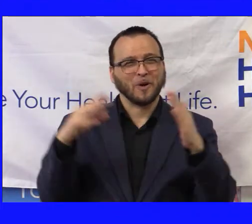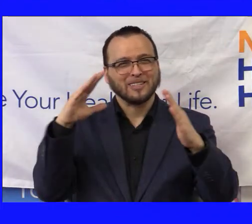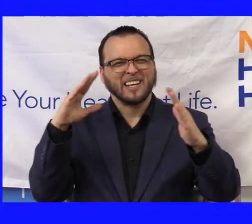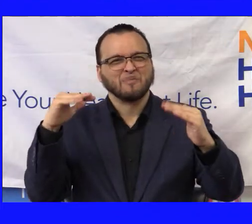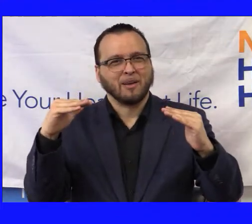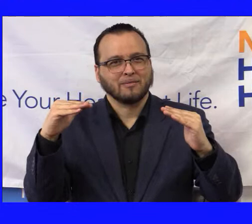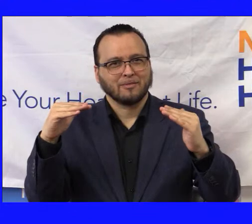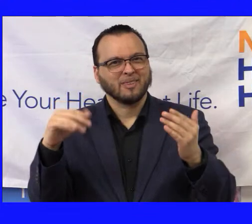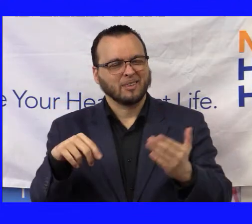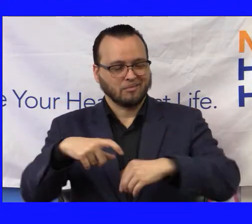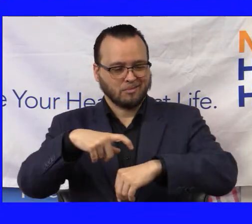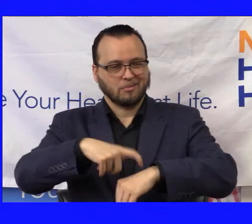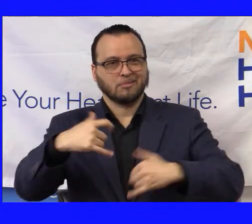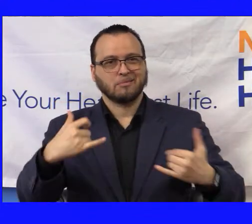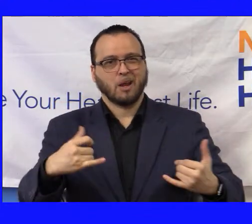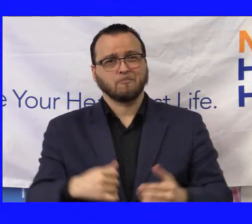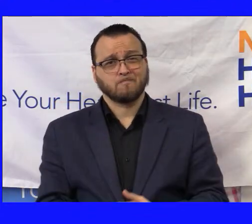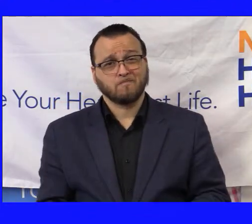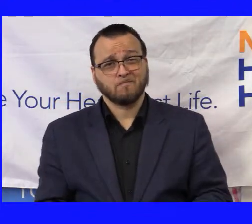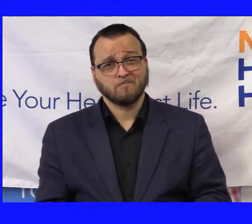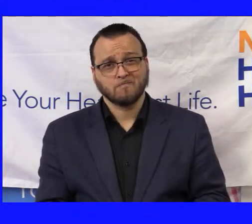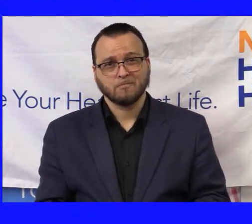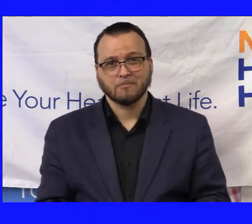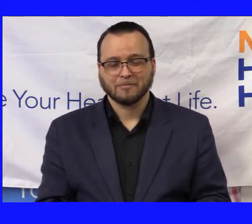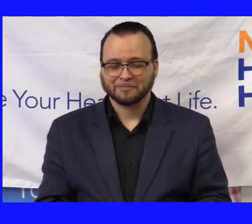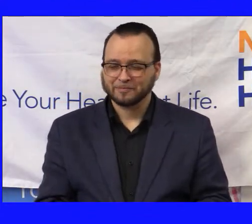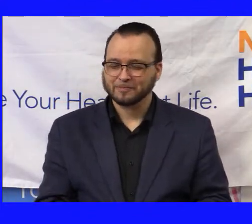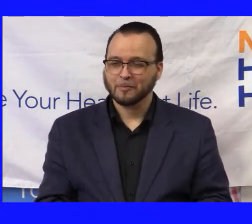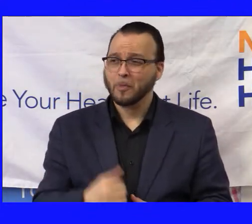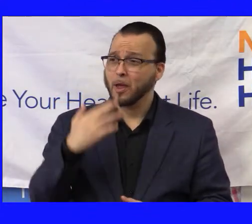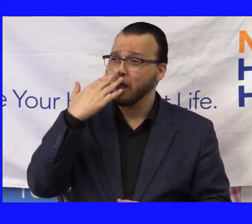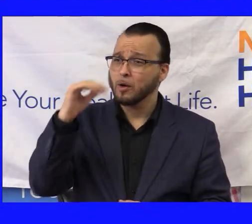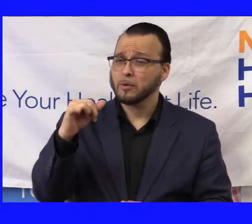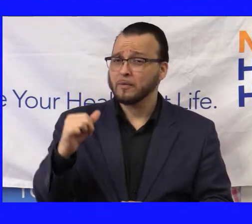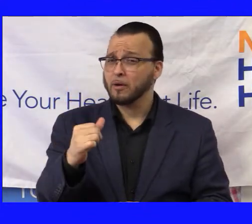Understood. Okay. I don't know if there is any other questions.